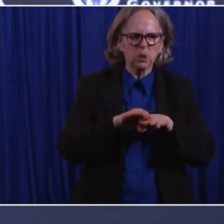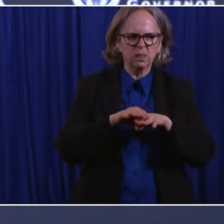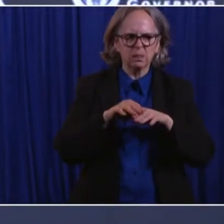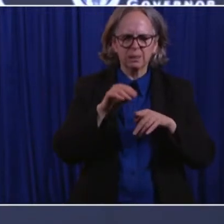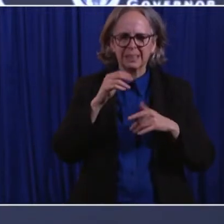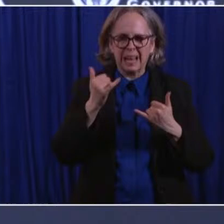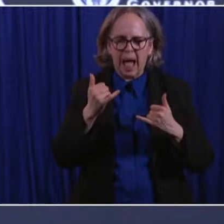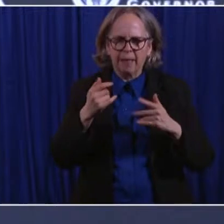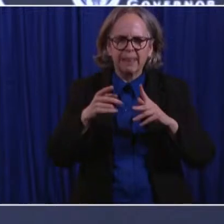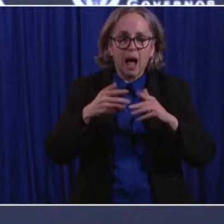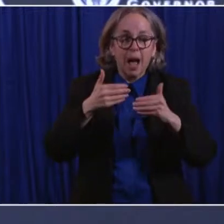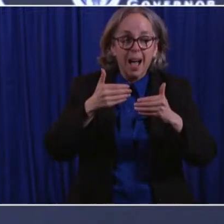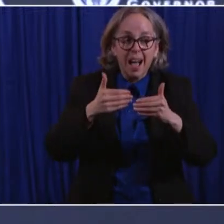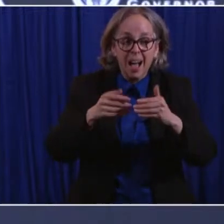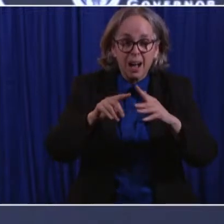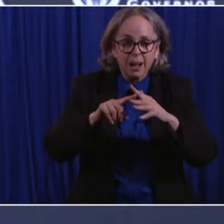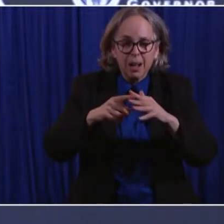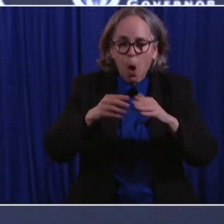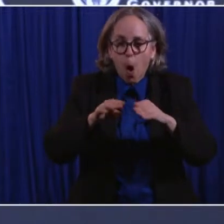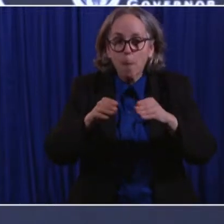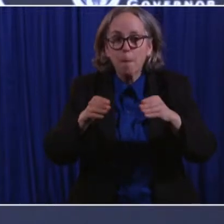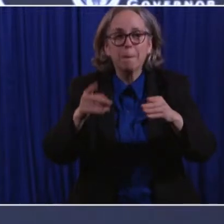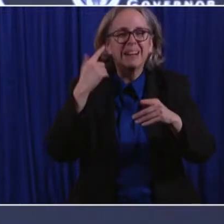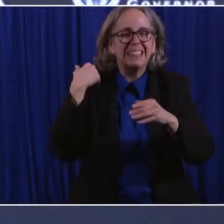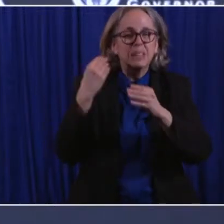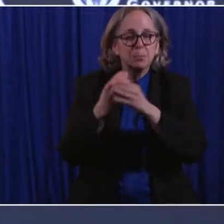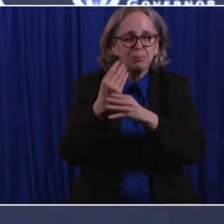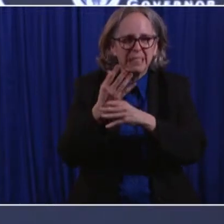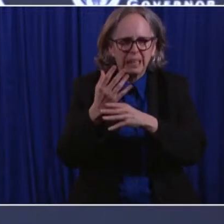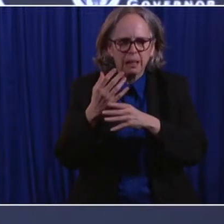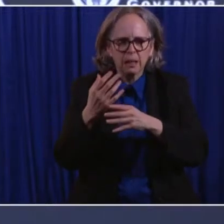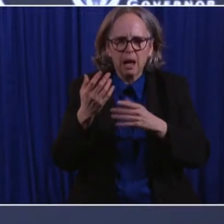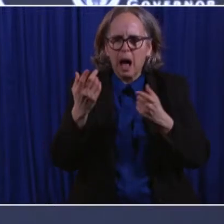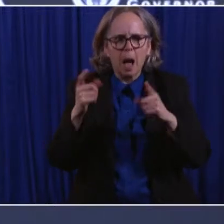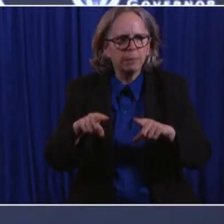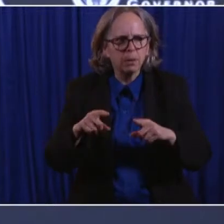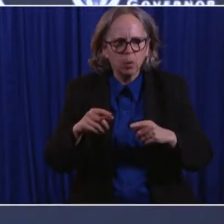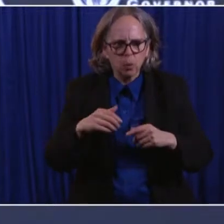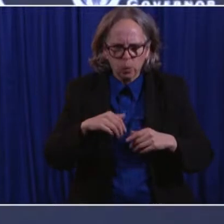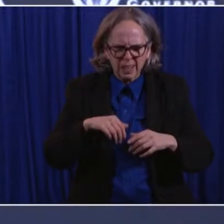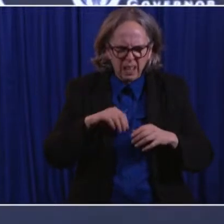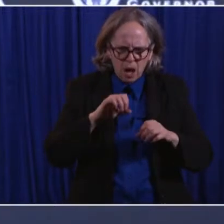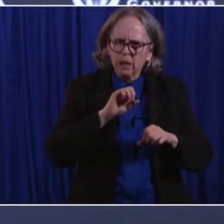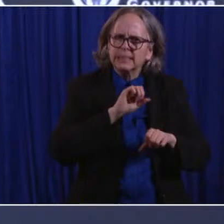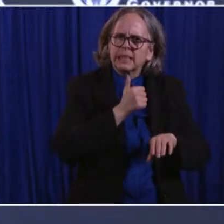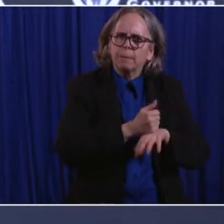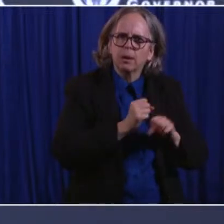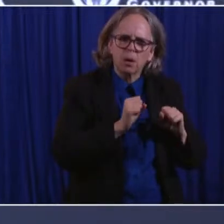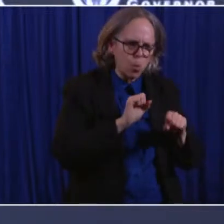last spring, we put together working groups. And we put together working groups,